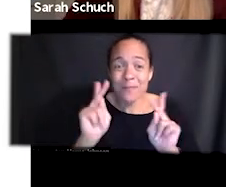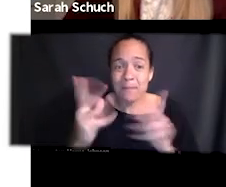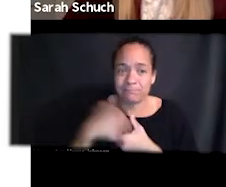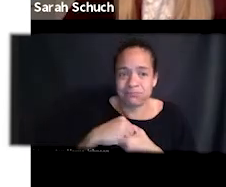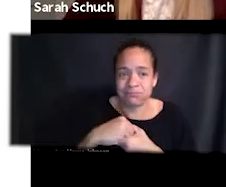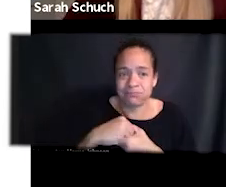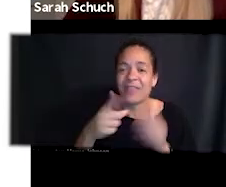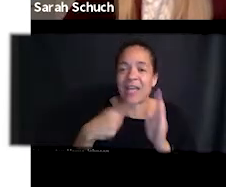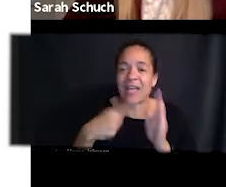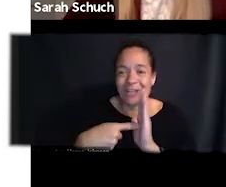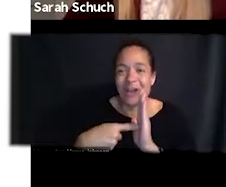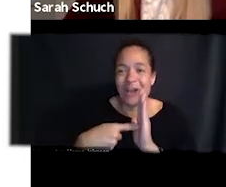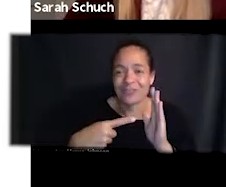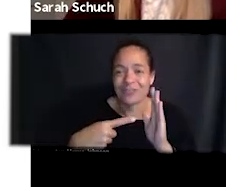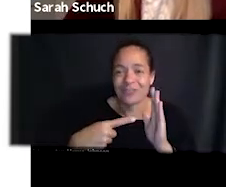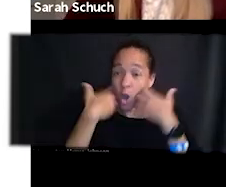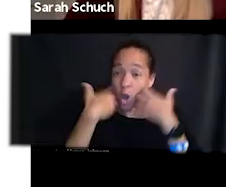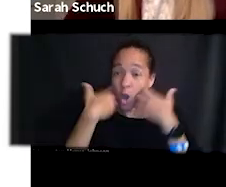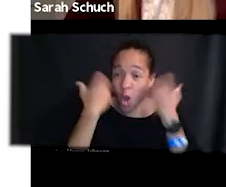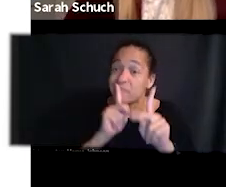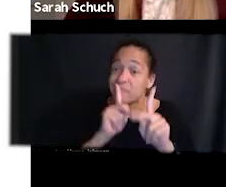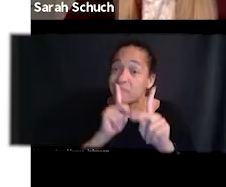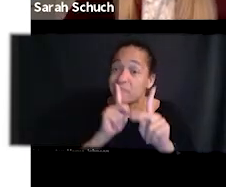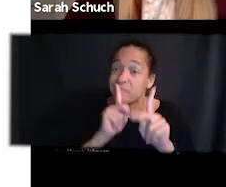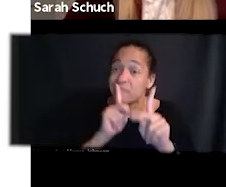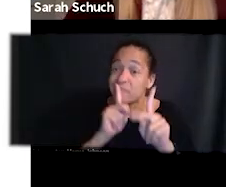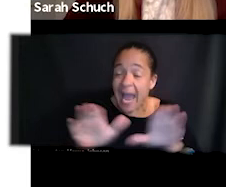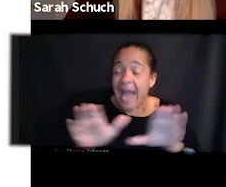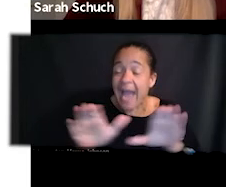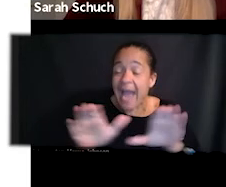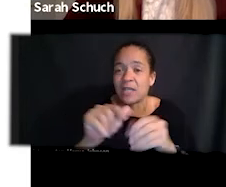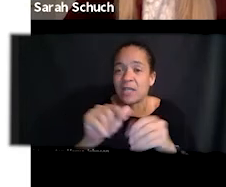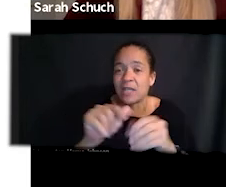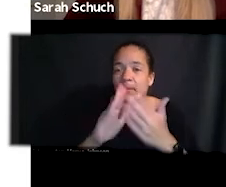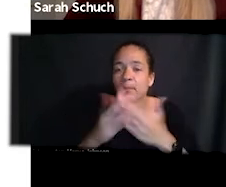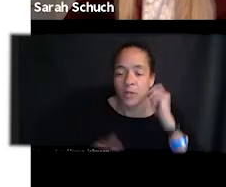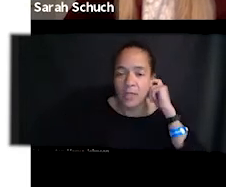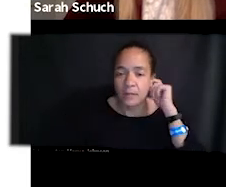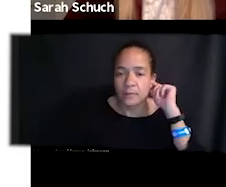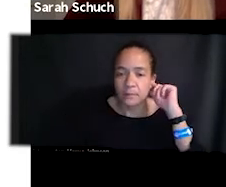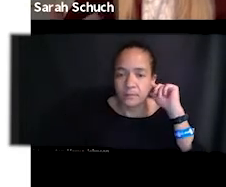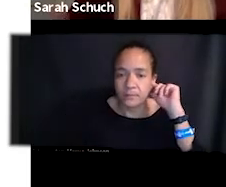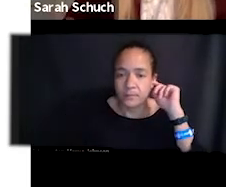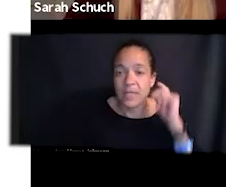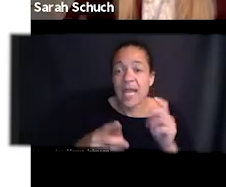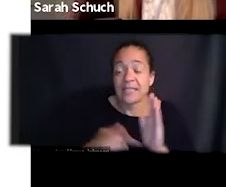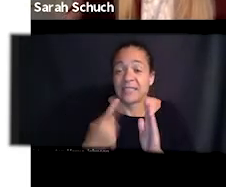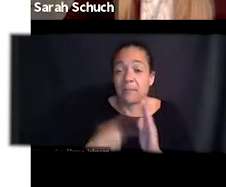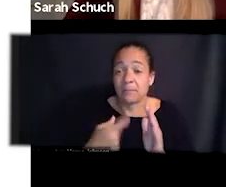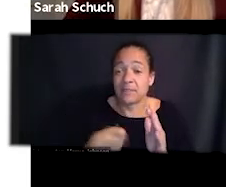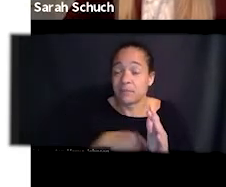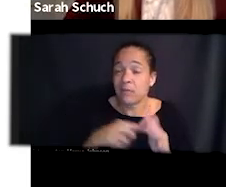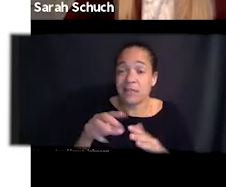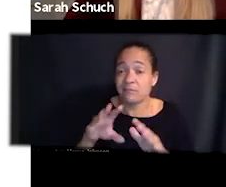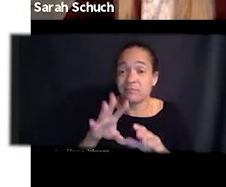show how active they are in their community. You know, sometimes we took over a community meeting that was already happening, and they're retired. They're